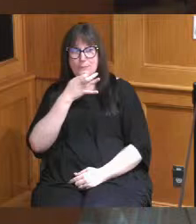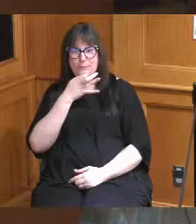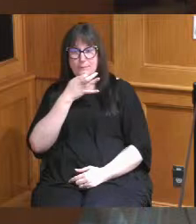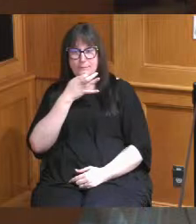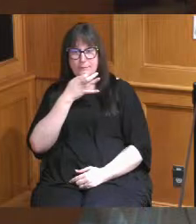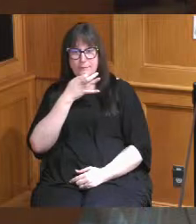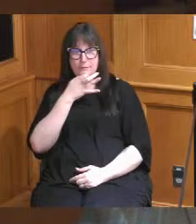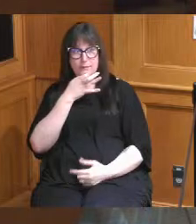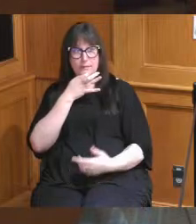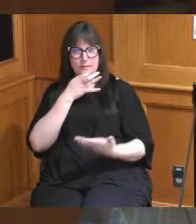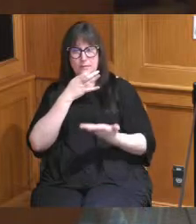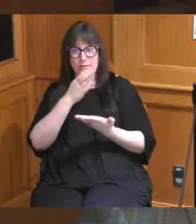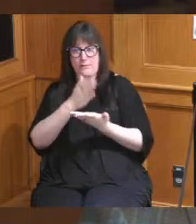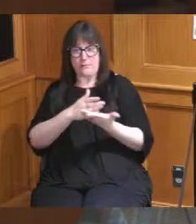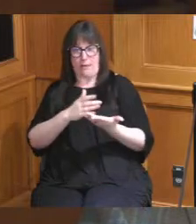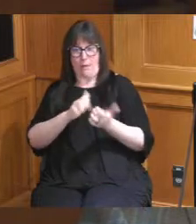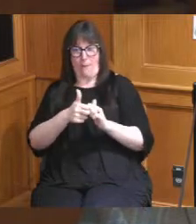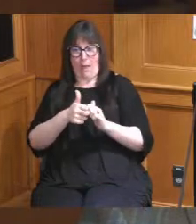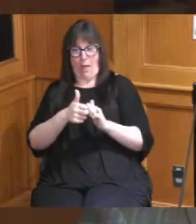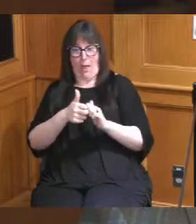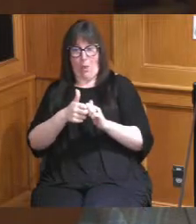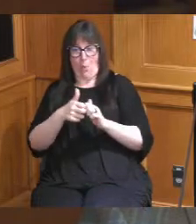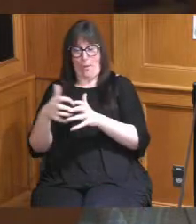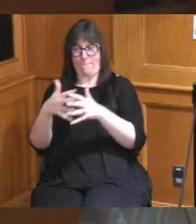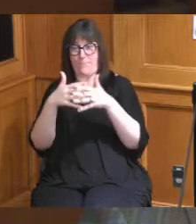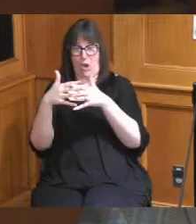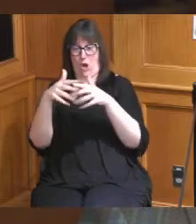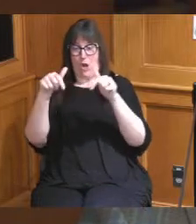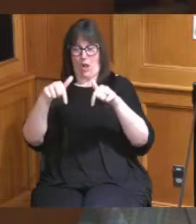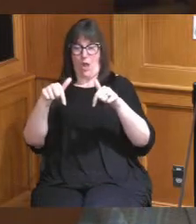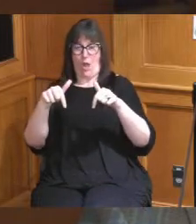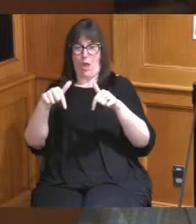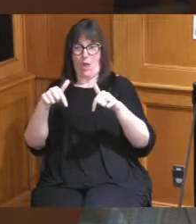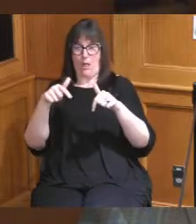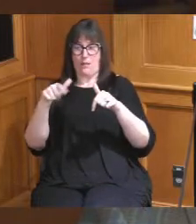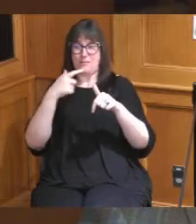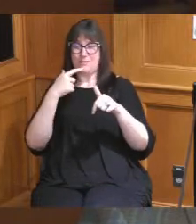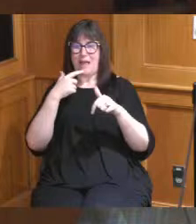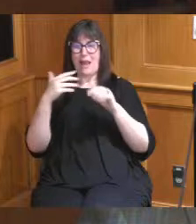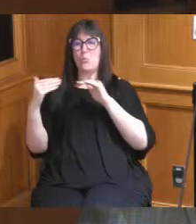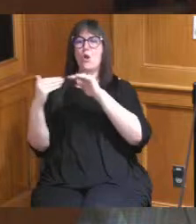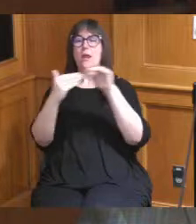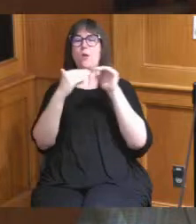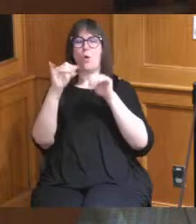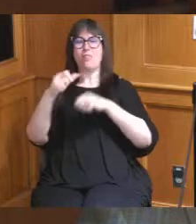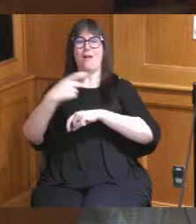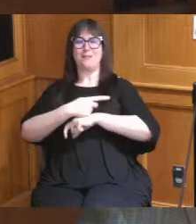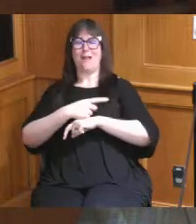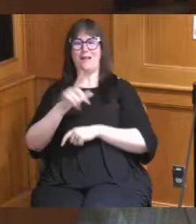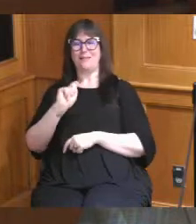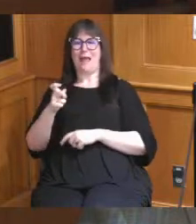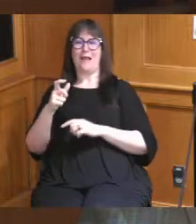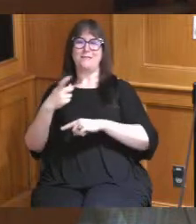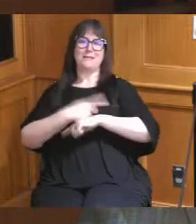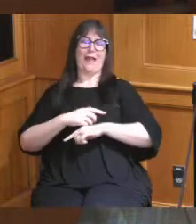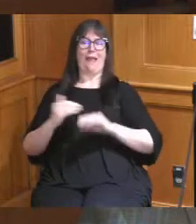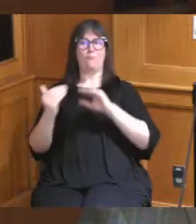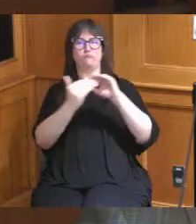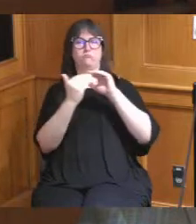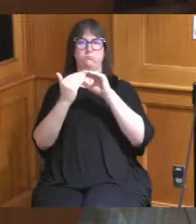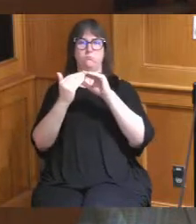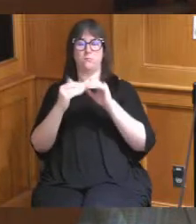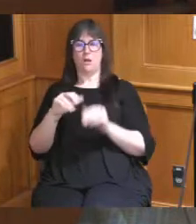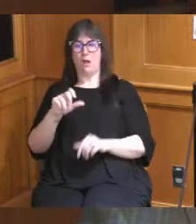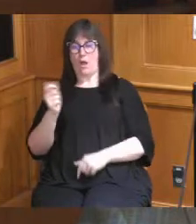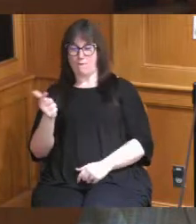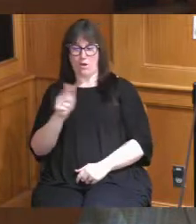some way, in America, they say we equal on that day. Tax day, you're equal. Every other